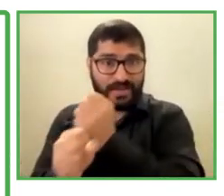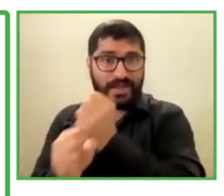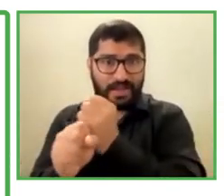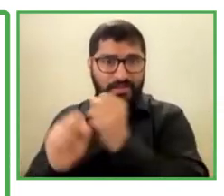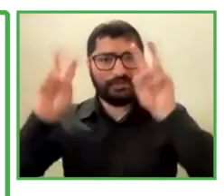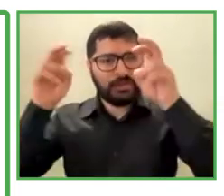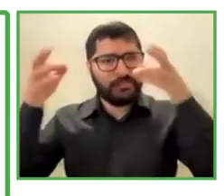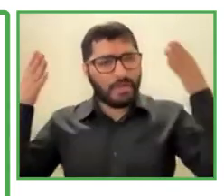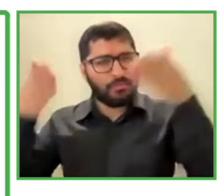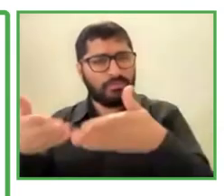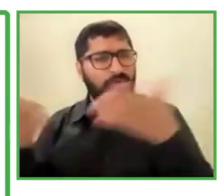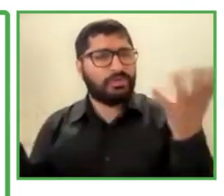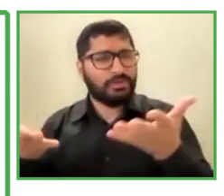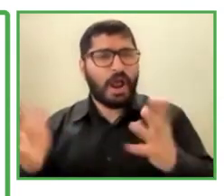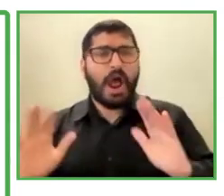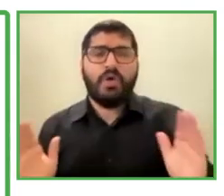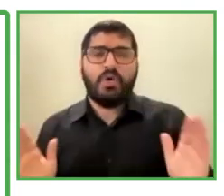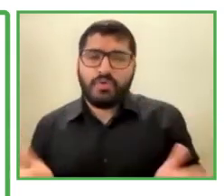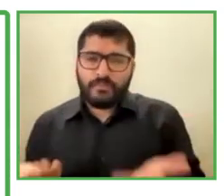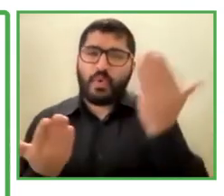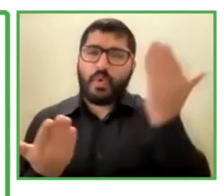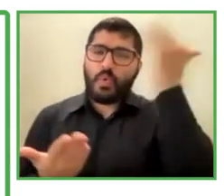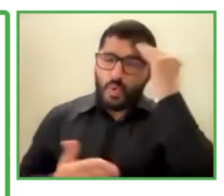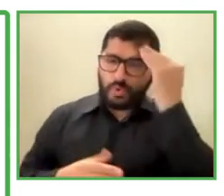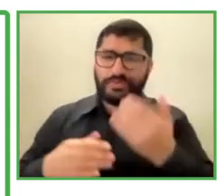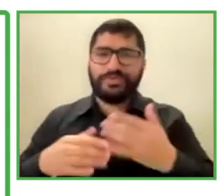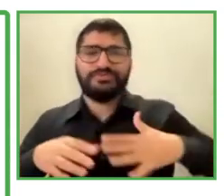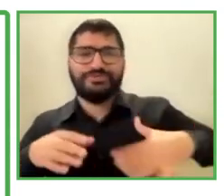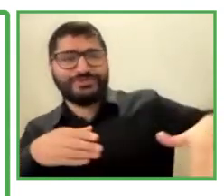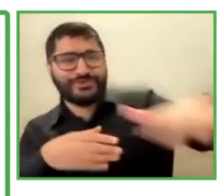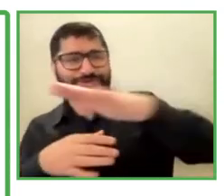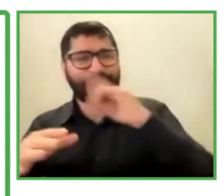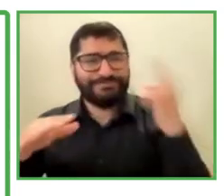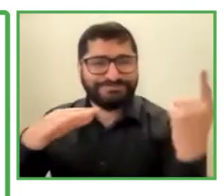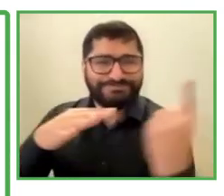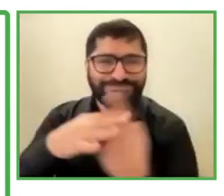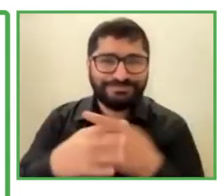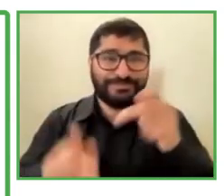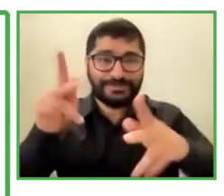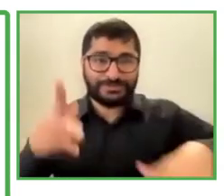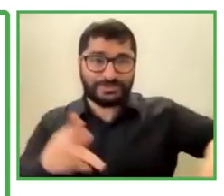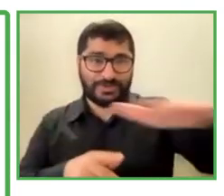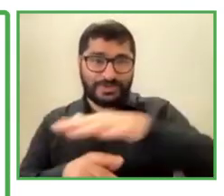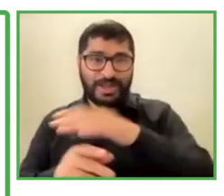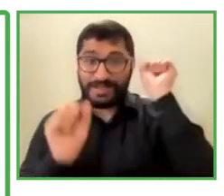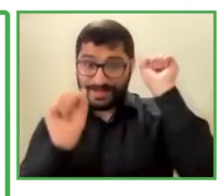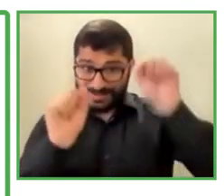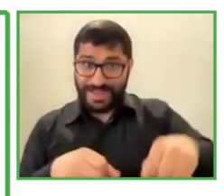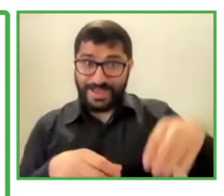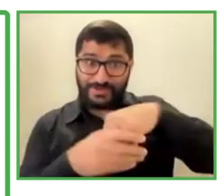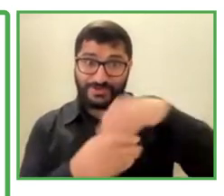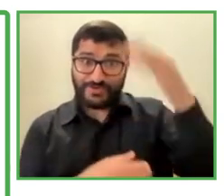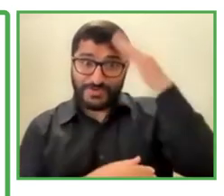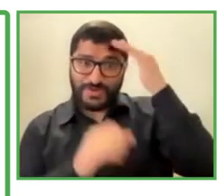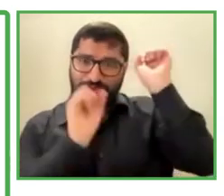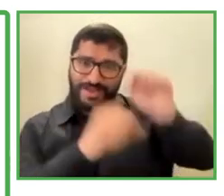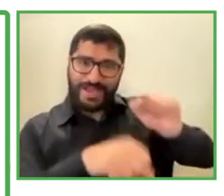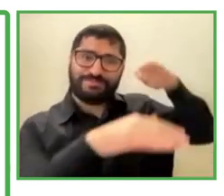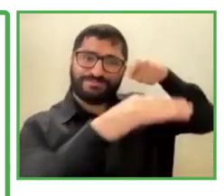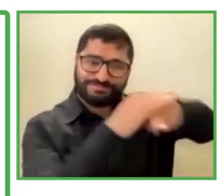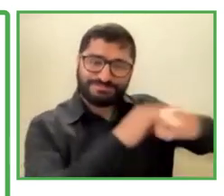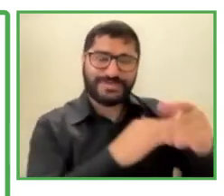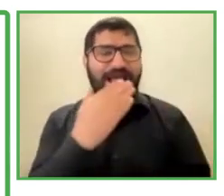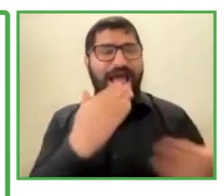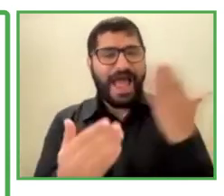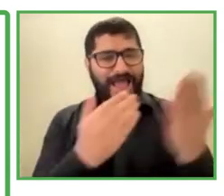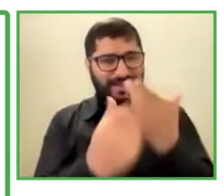We give students the necessary skills to be inserted in the workplace.